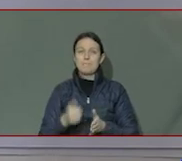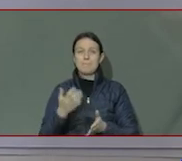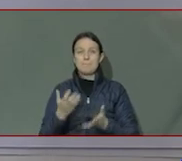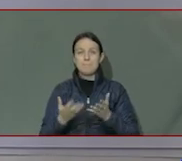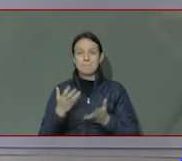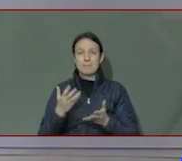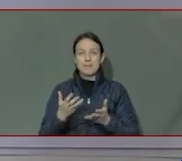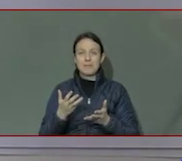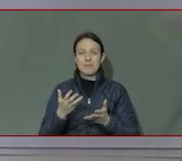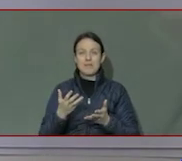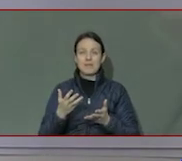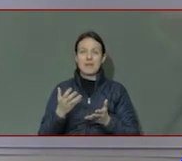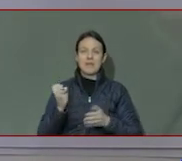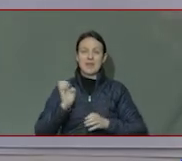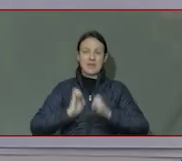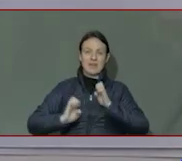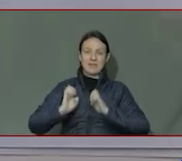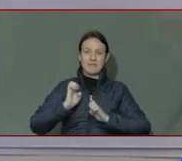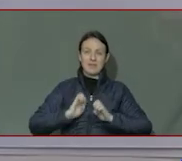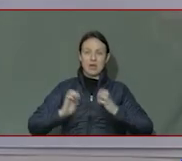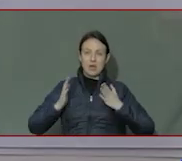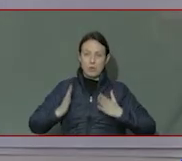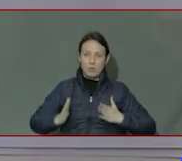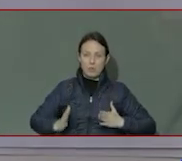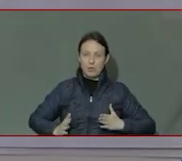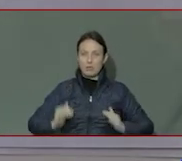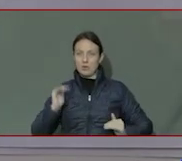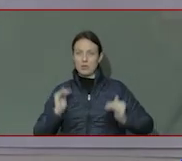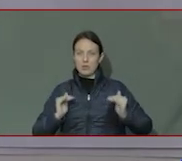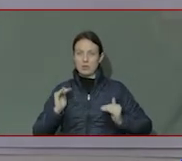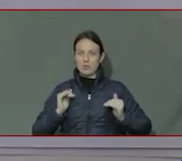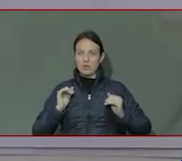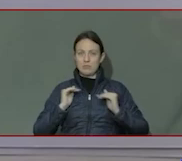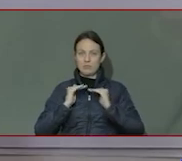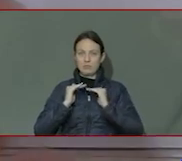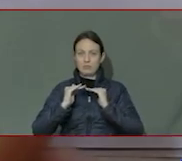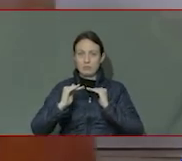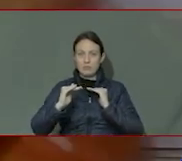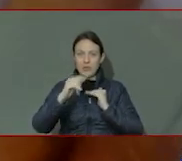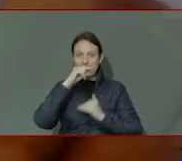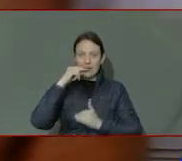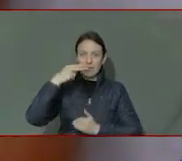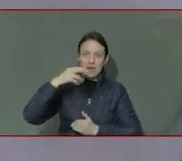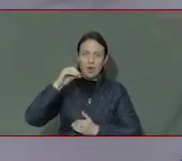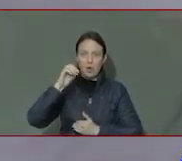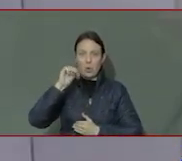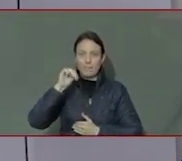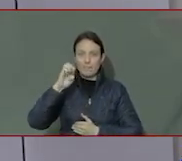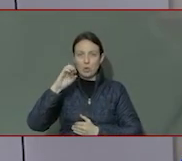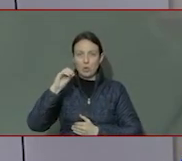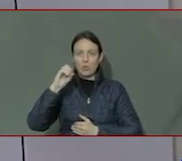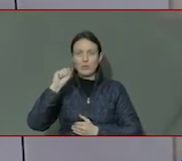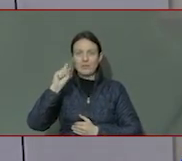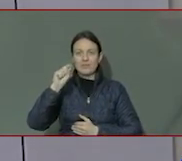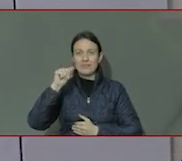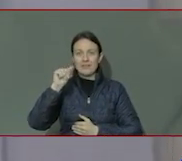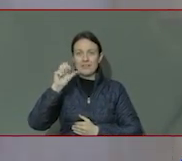constant internal environment in the human body within certain limits? Another mark for you. Look at